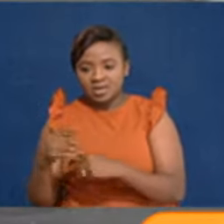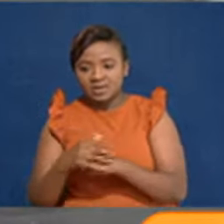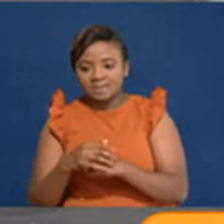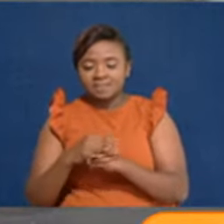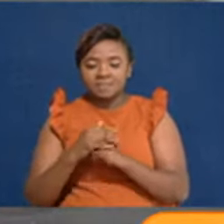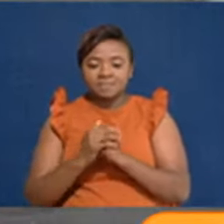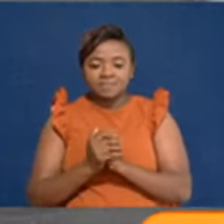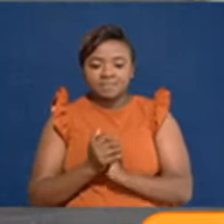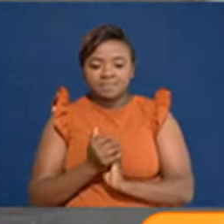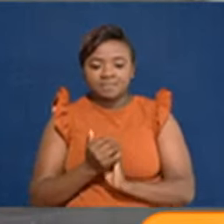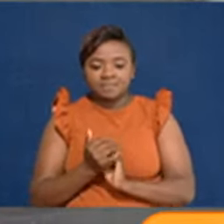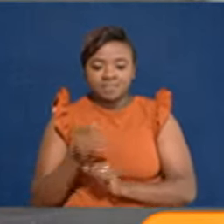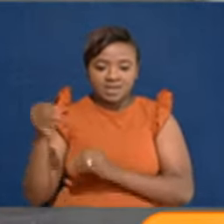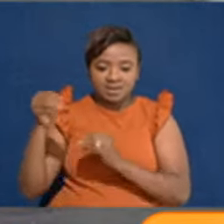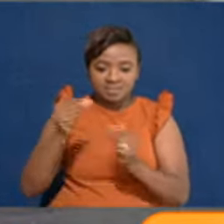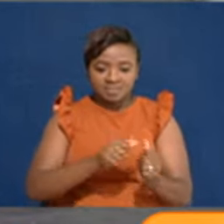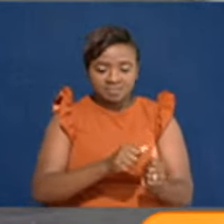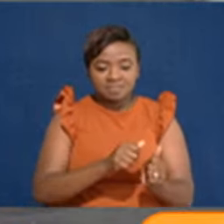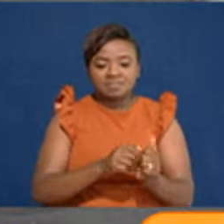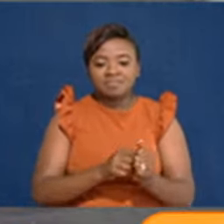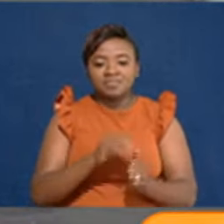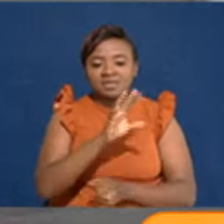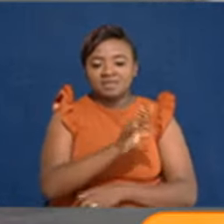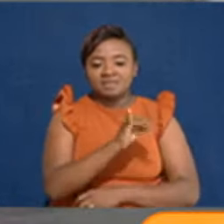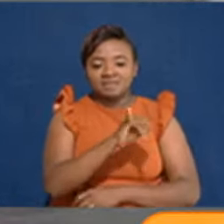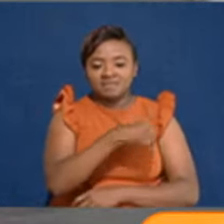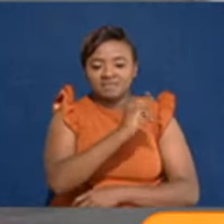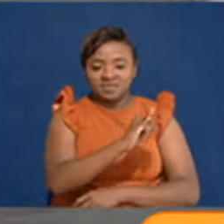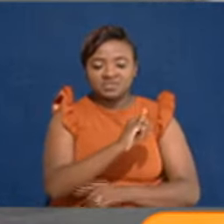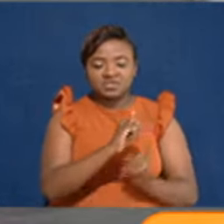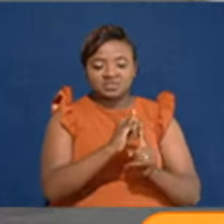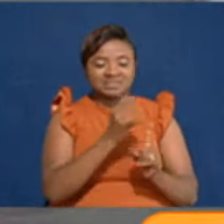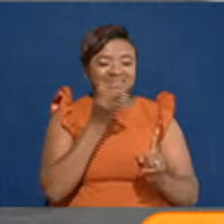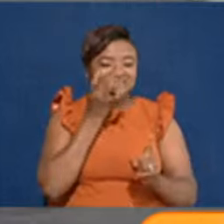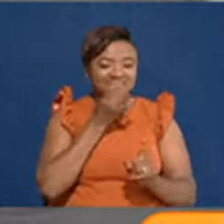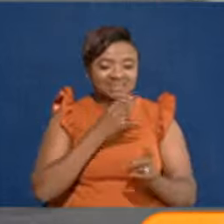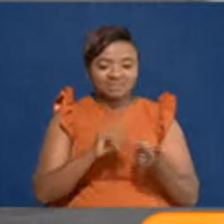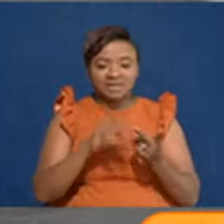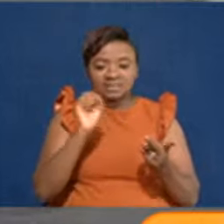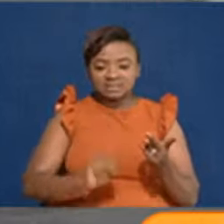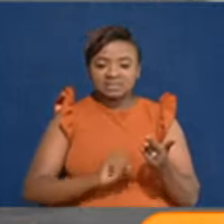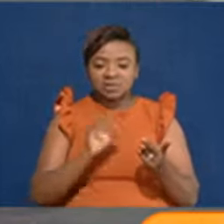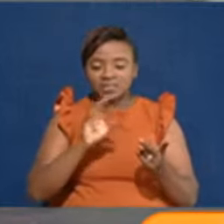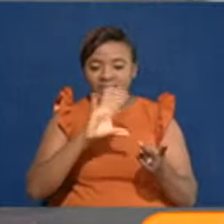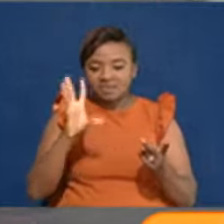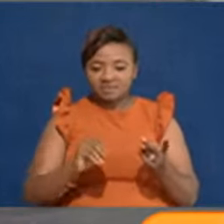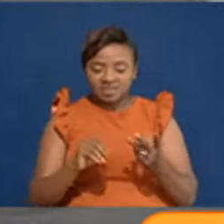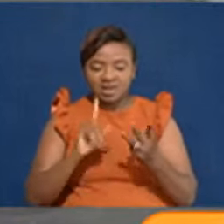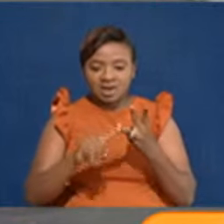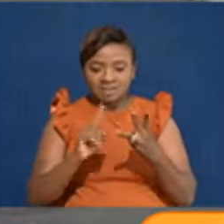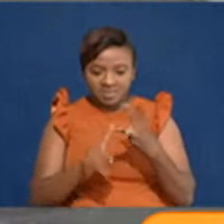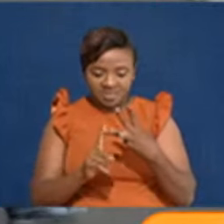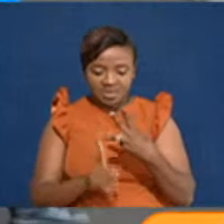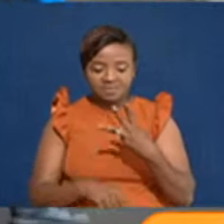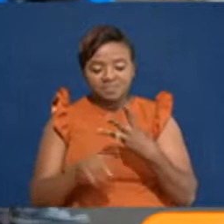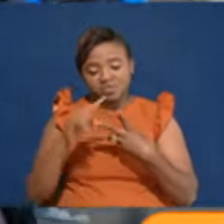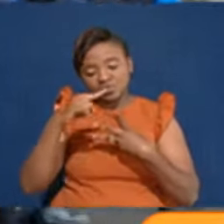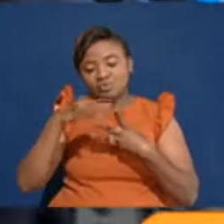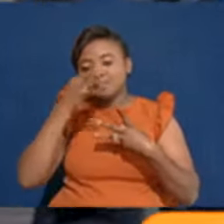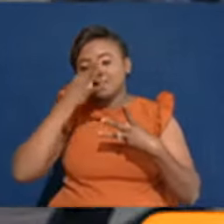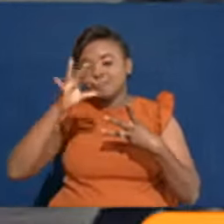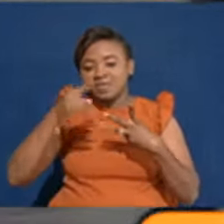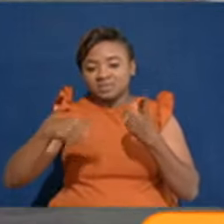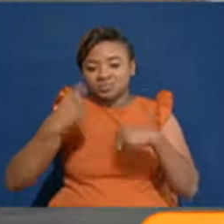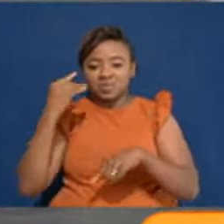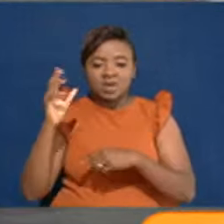sevens competition by beating the defending champions Fiji. Fiji won silver. South Africa won bronze. So host France have gone with the gold. It's something